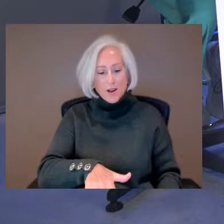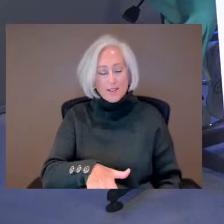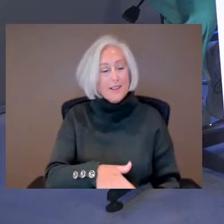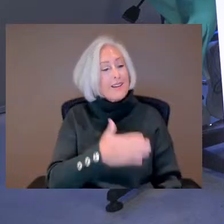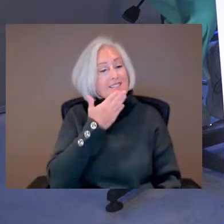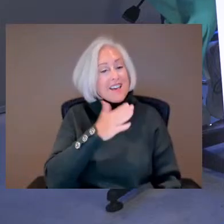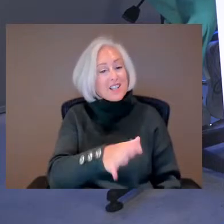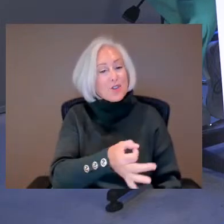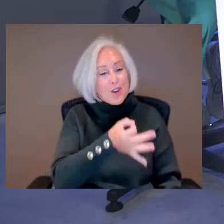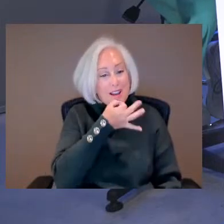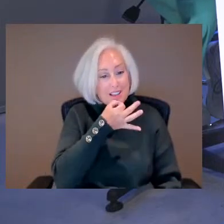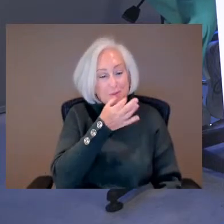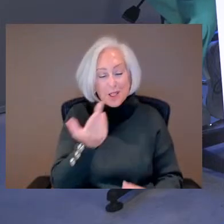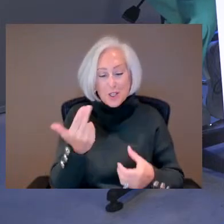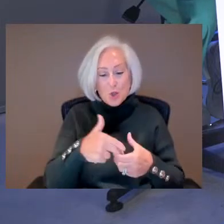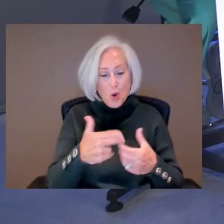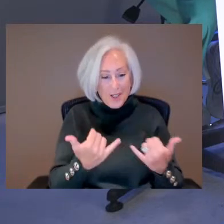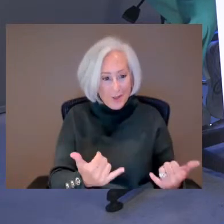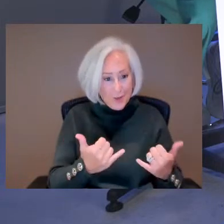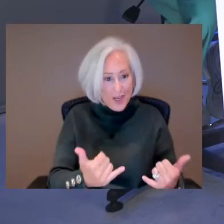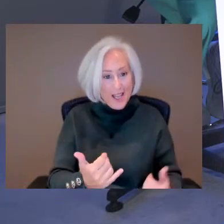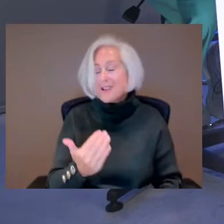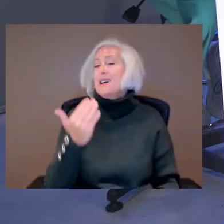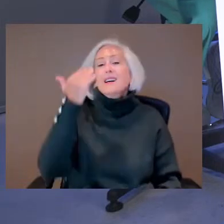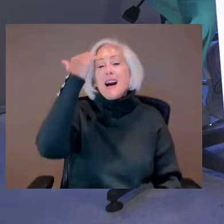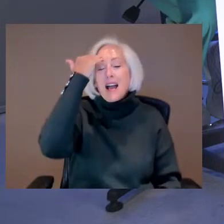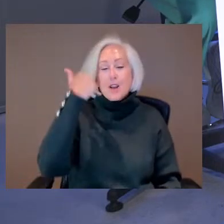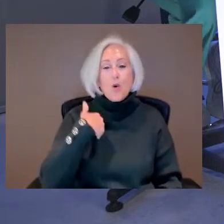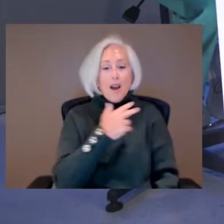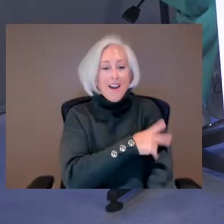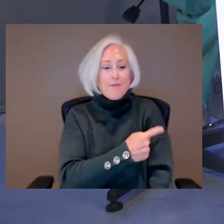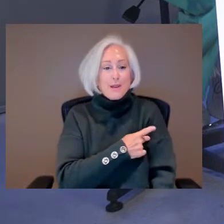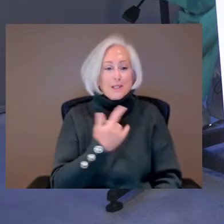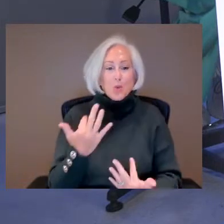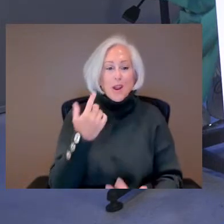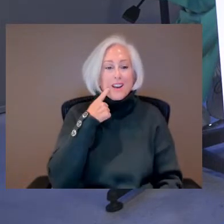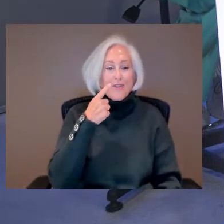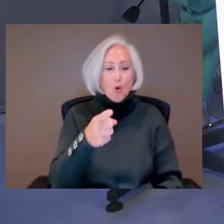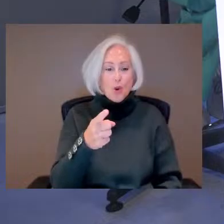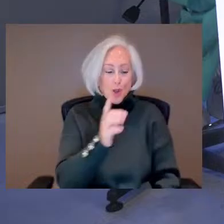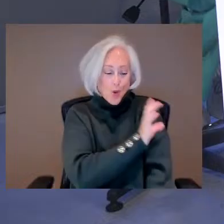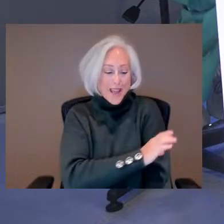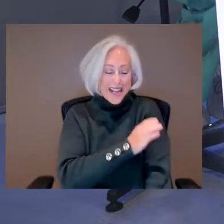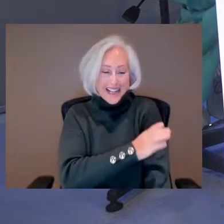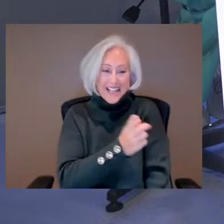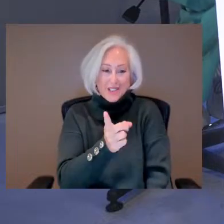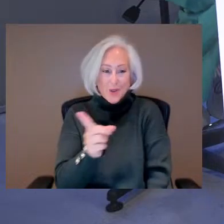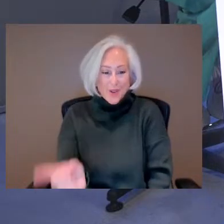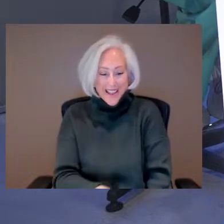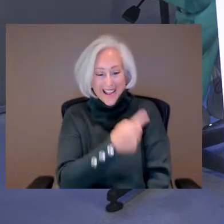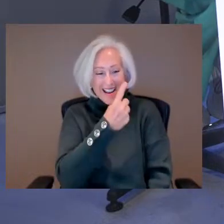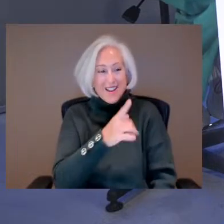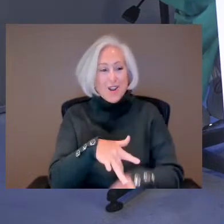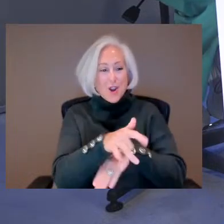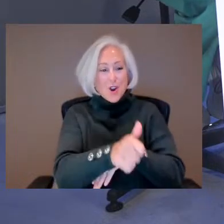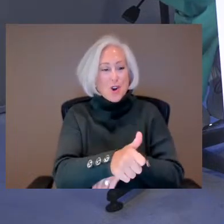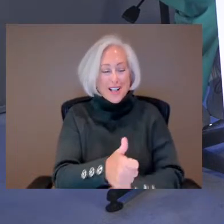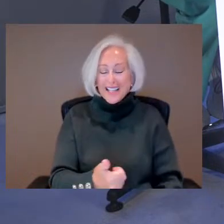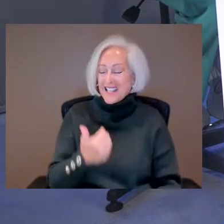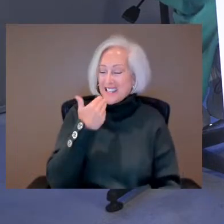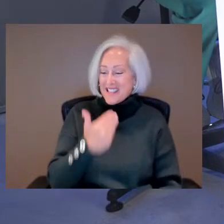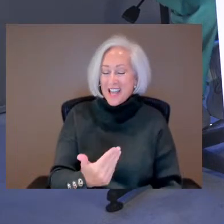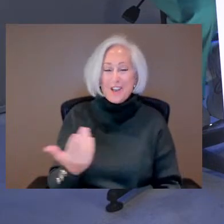joining our program, and I know you have some patients waiting for you in clinic this morning, so we're going to let you go a little early today. Thank you very much. Thank you for being with